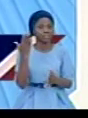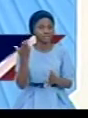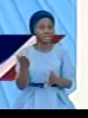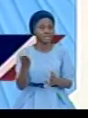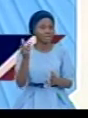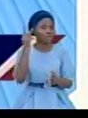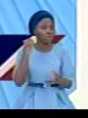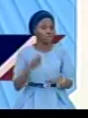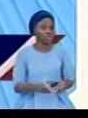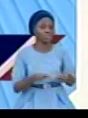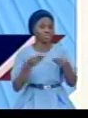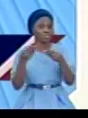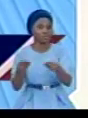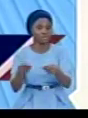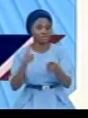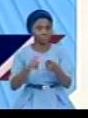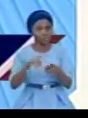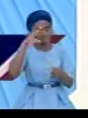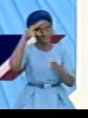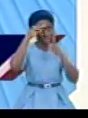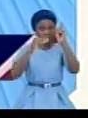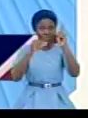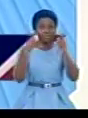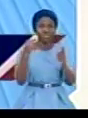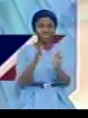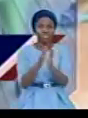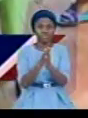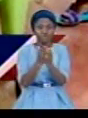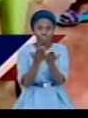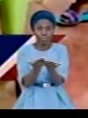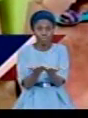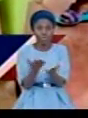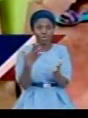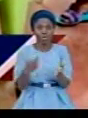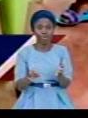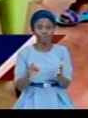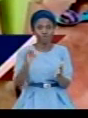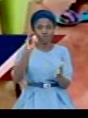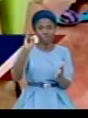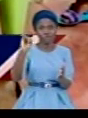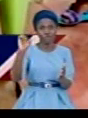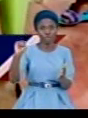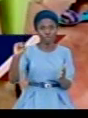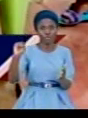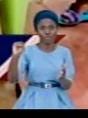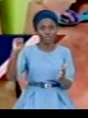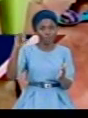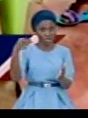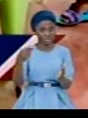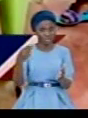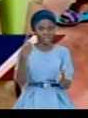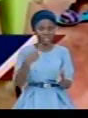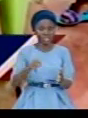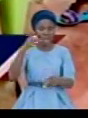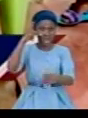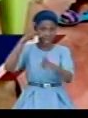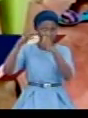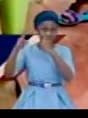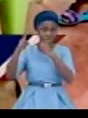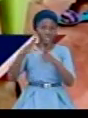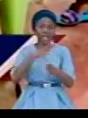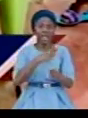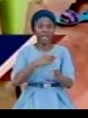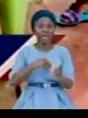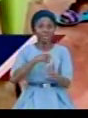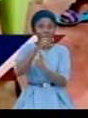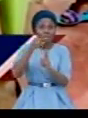unto him the book of Isaiah the prophet. And when he had opened the book, look